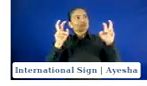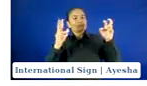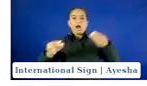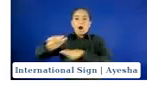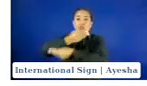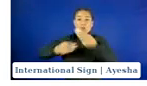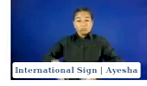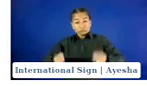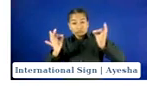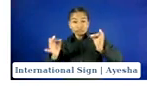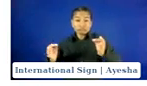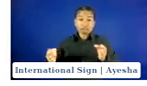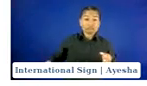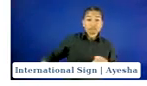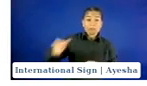working poor.